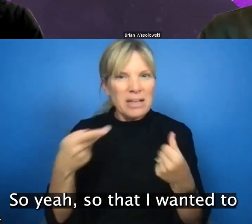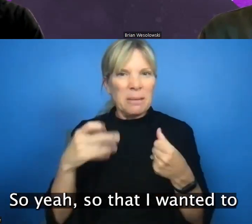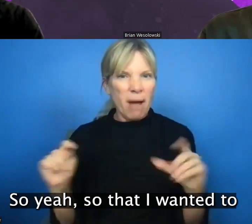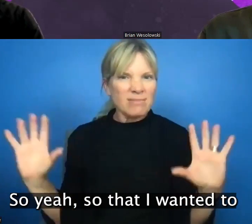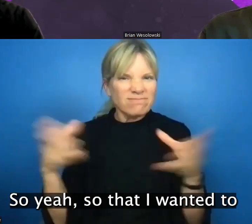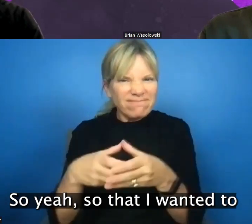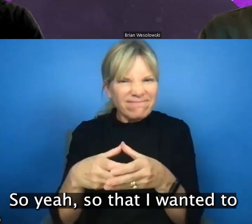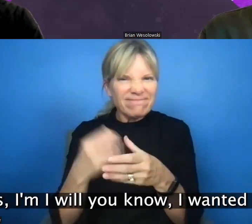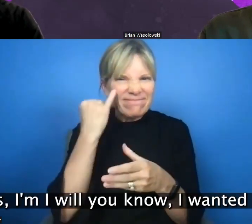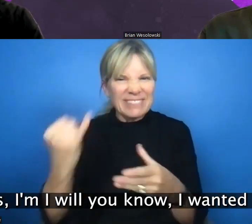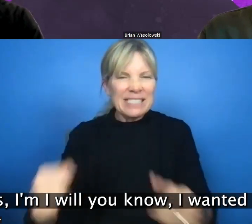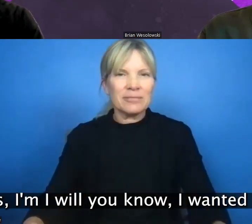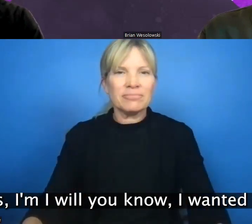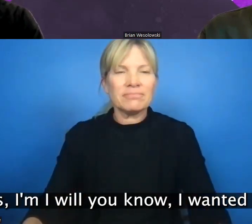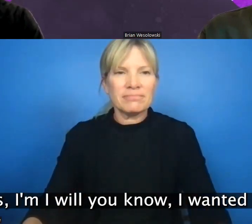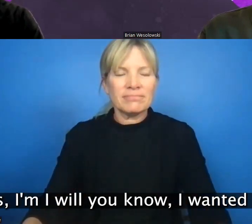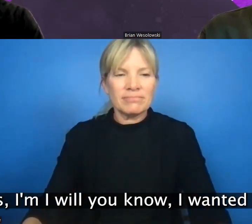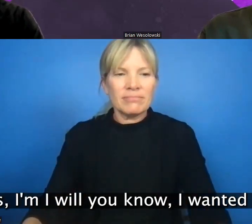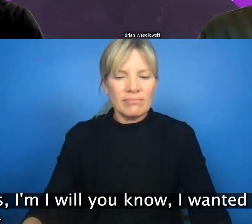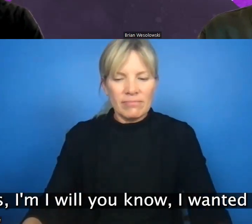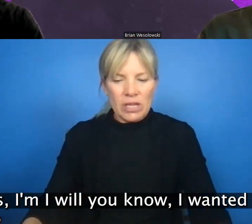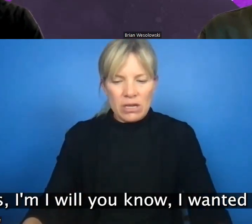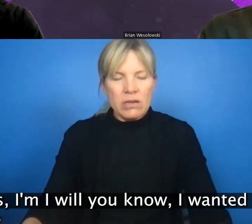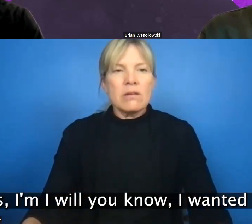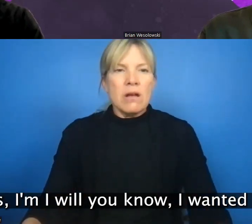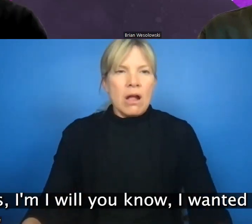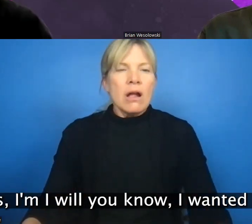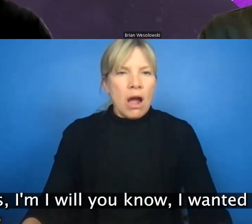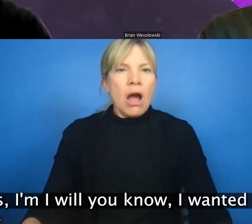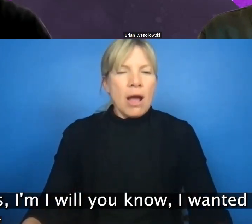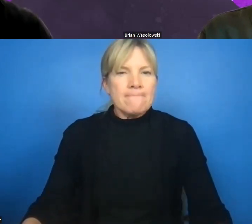yeah, so that I wanted to, yes, I will,